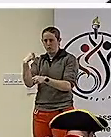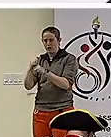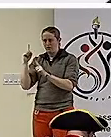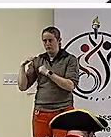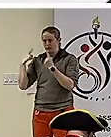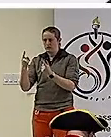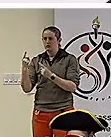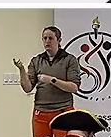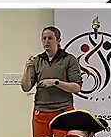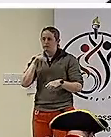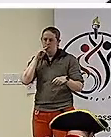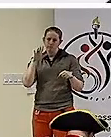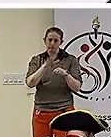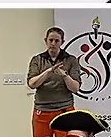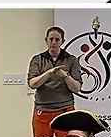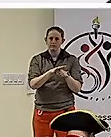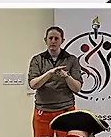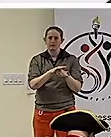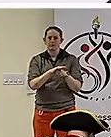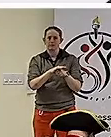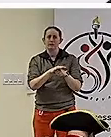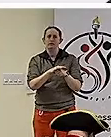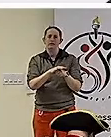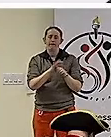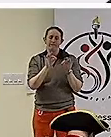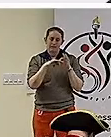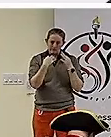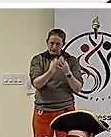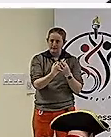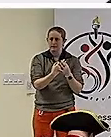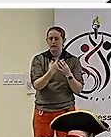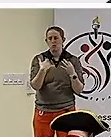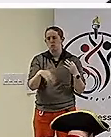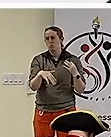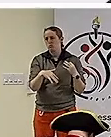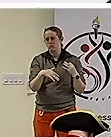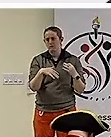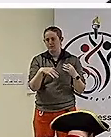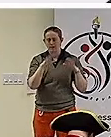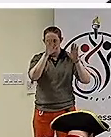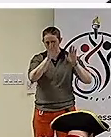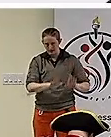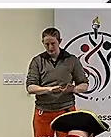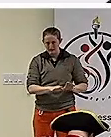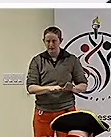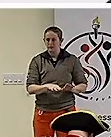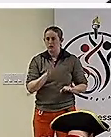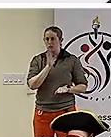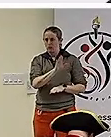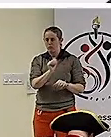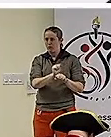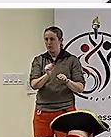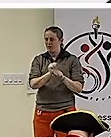and families of her program is exceptional. Annette's work over the 4 years has completely